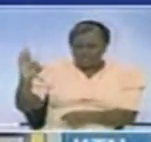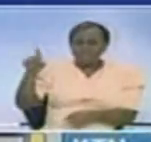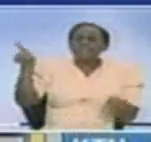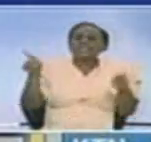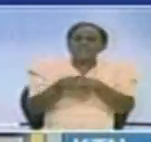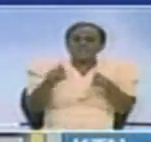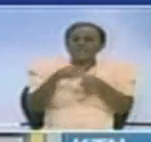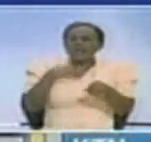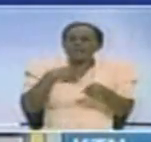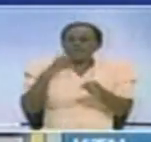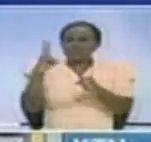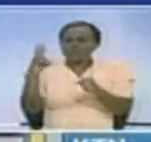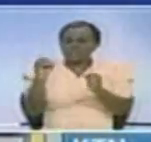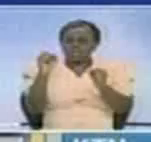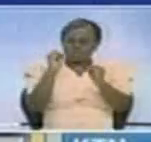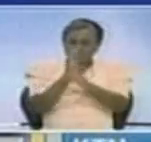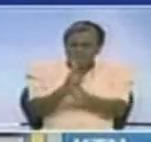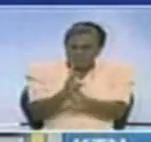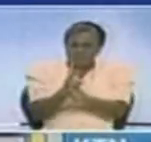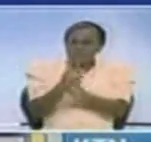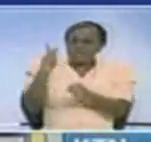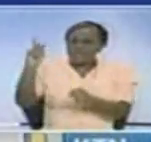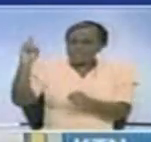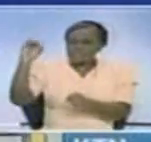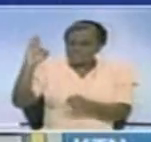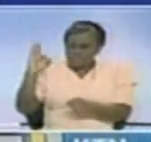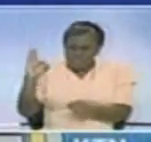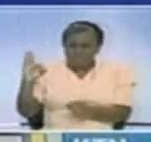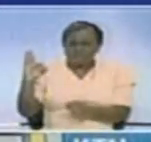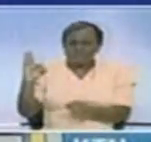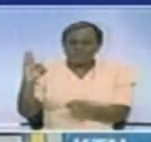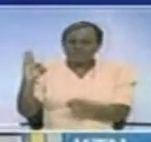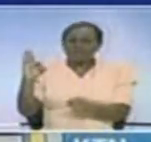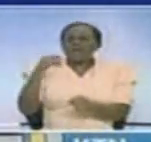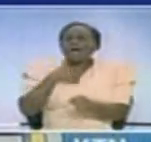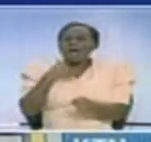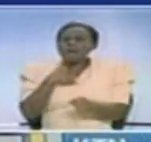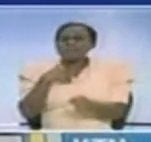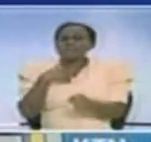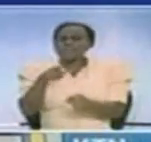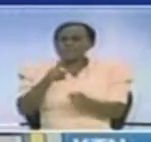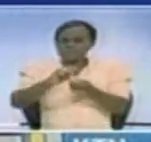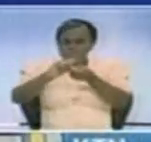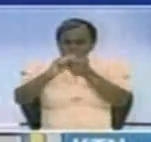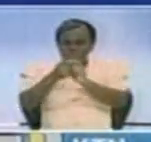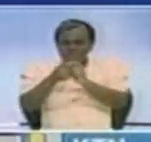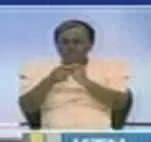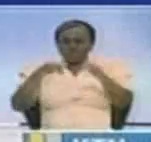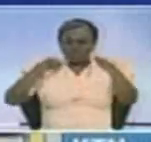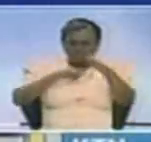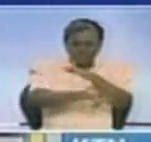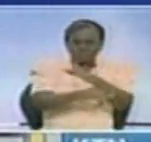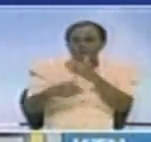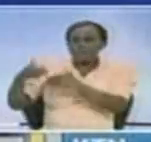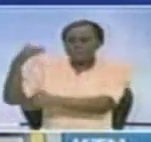August of 2012, the KDF now is full of fine troops, fine officers. They're now being kept inside the borders of